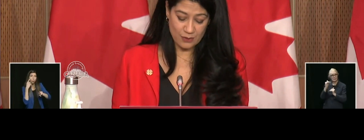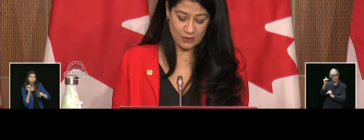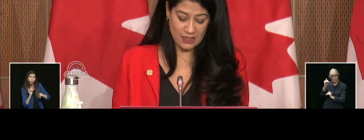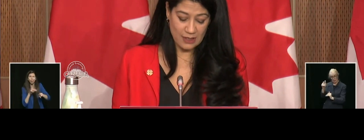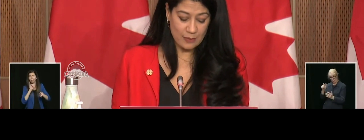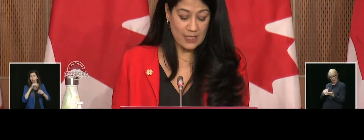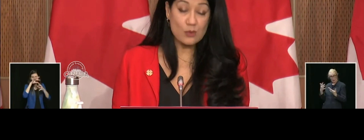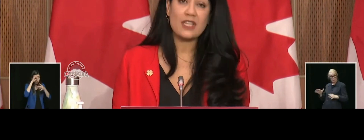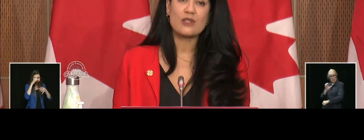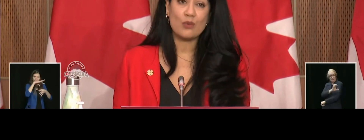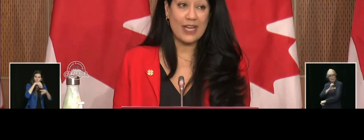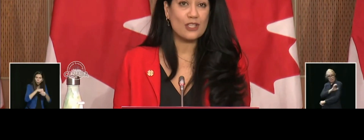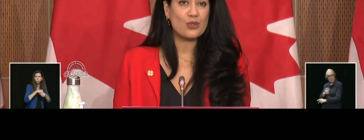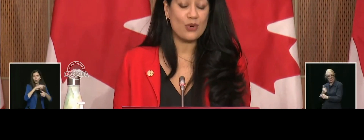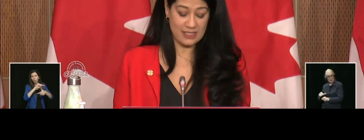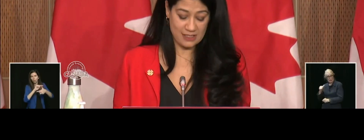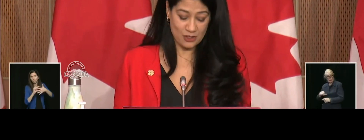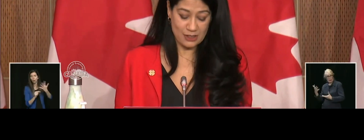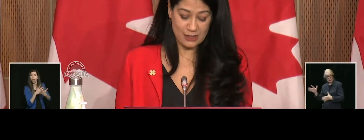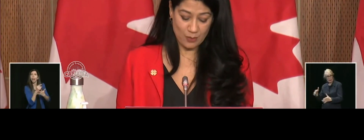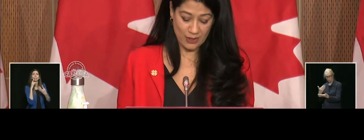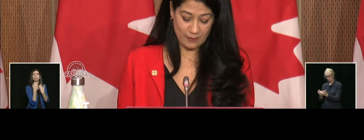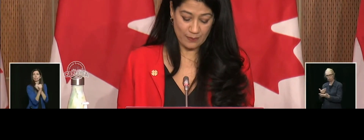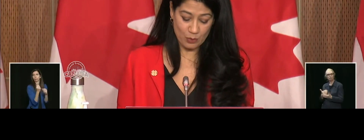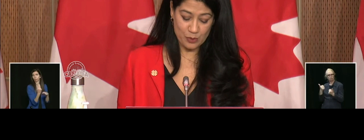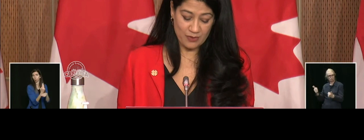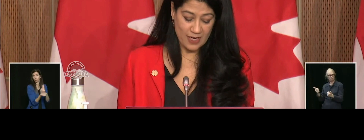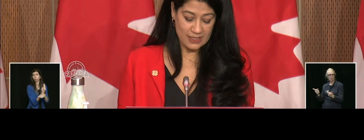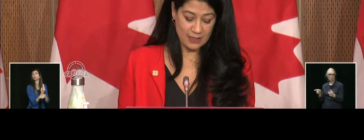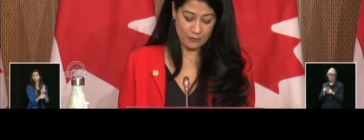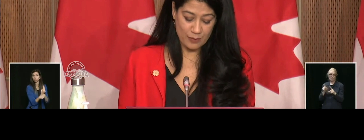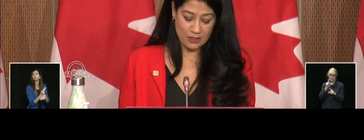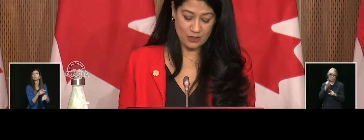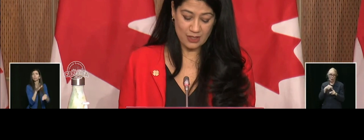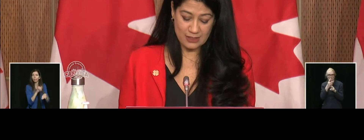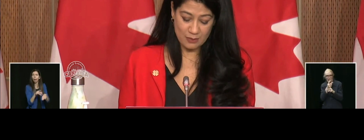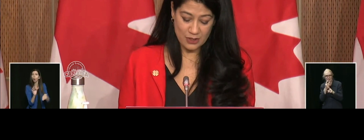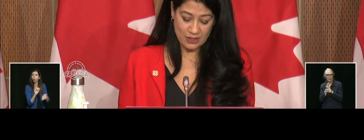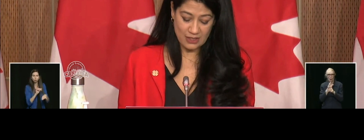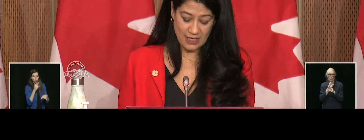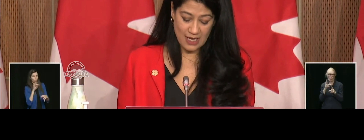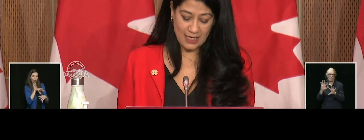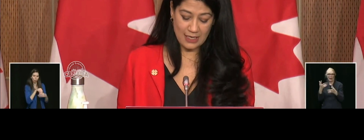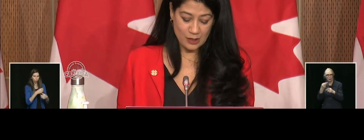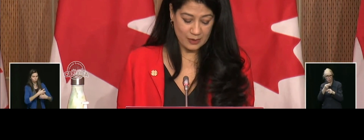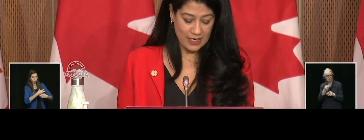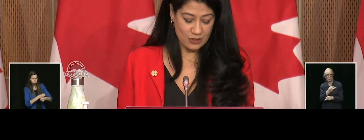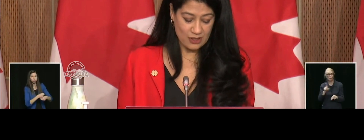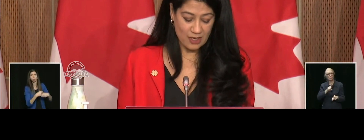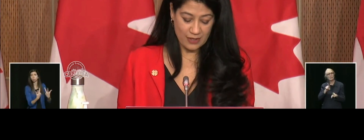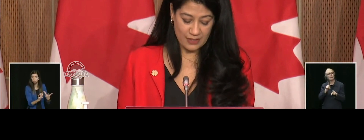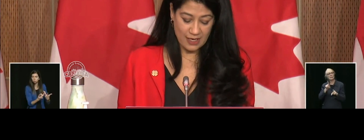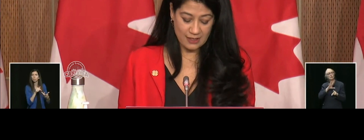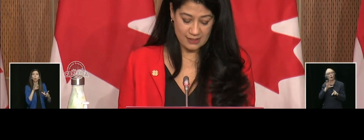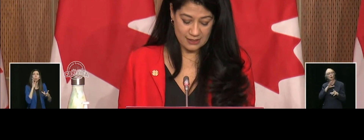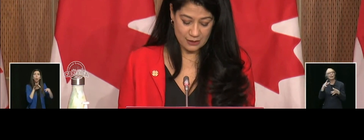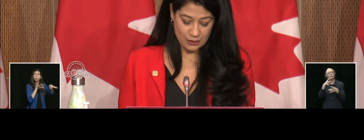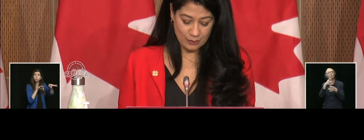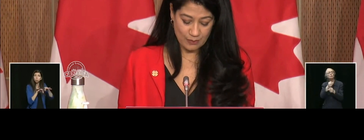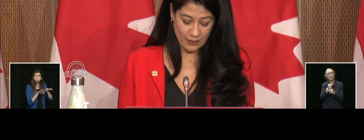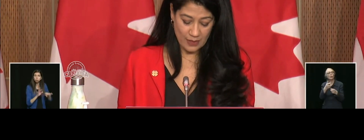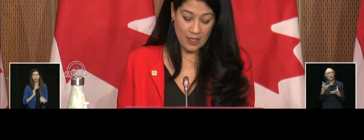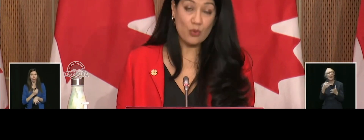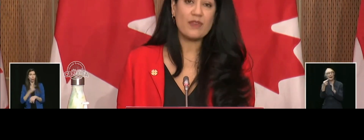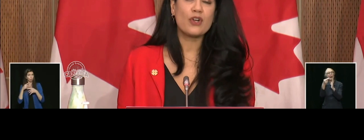safe use, as well as the regulatory decision summary, which provides information on the submission and an explanation of Health Canada's